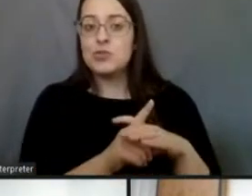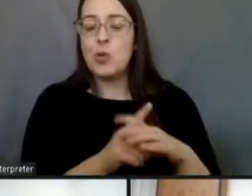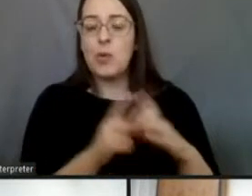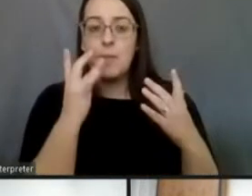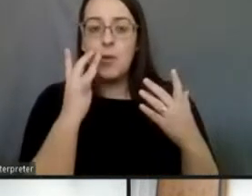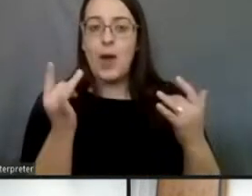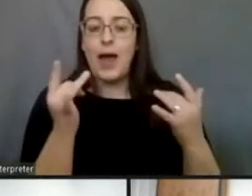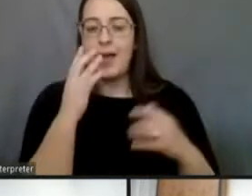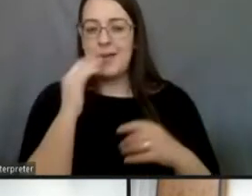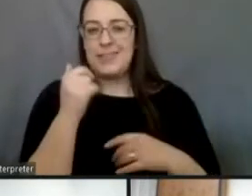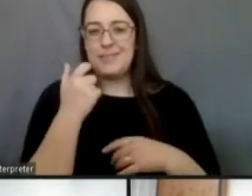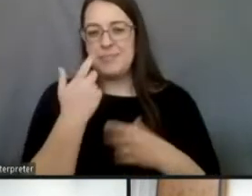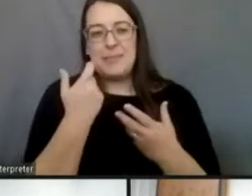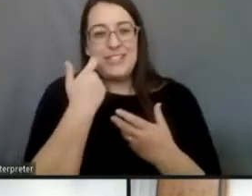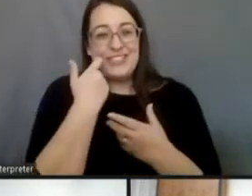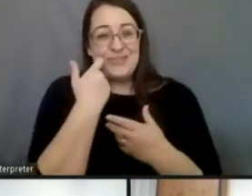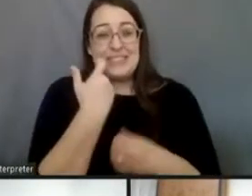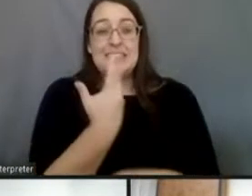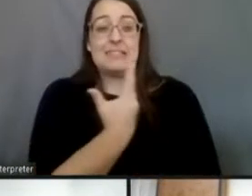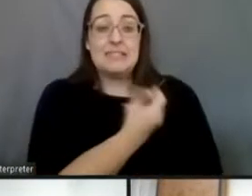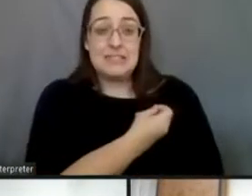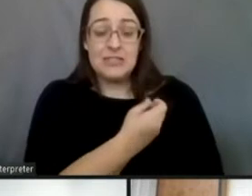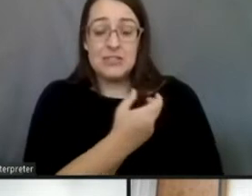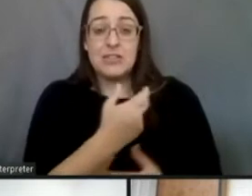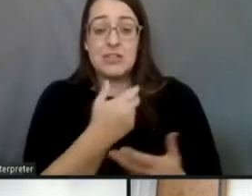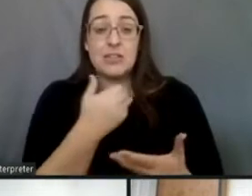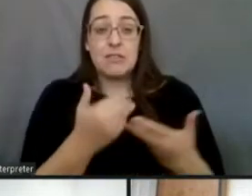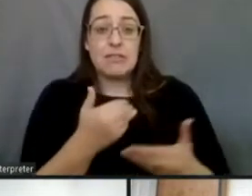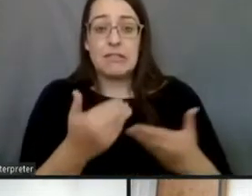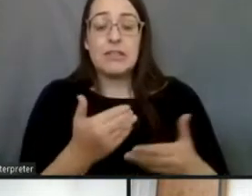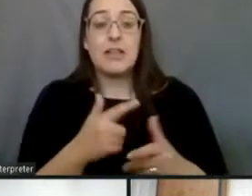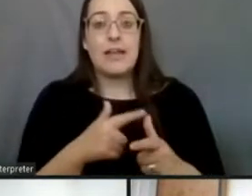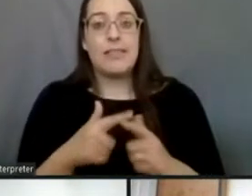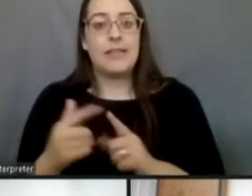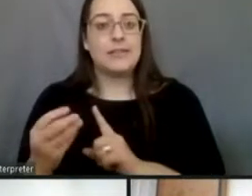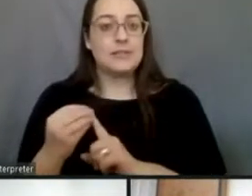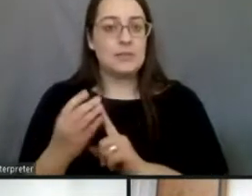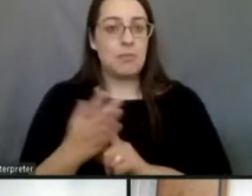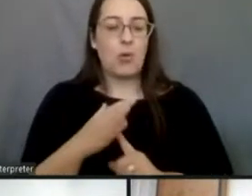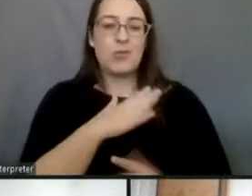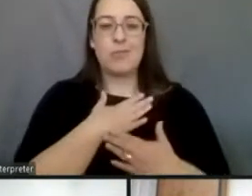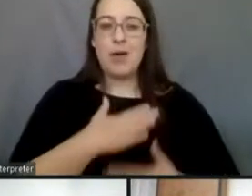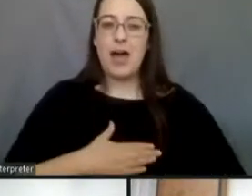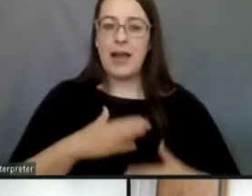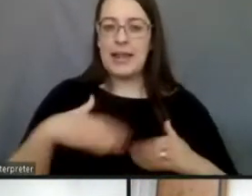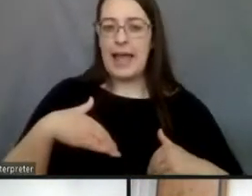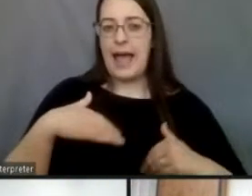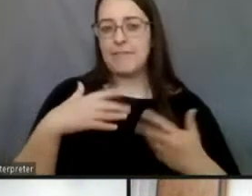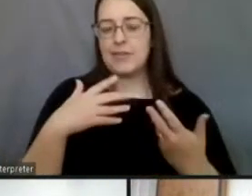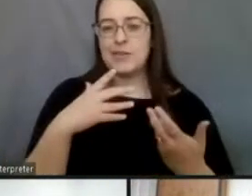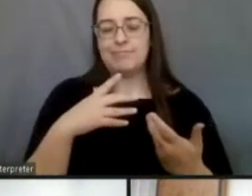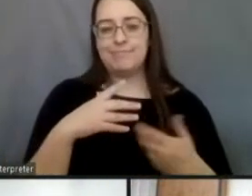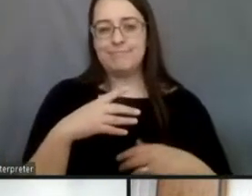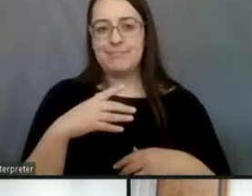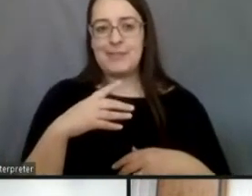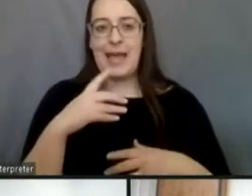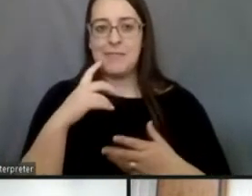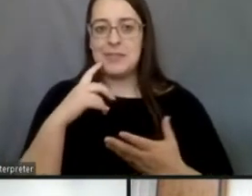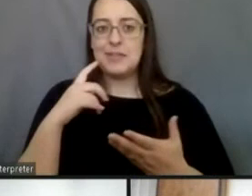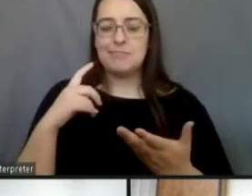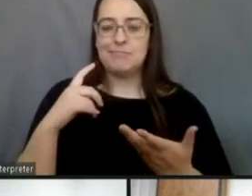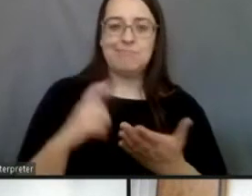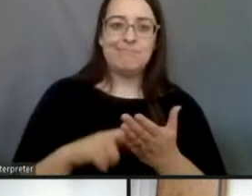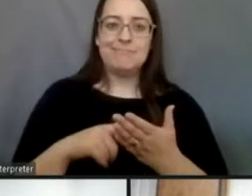of the vaccination process where they haven't yet developed enough immunity because they're not beyond 2 weeks from the second dose of